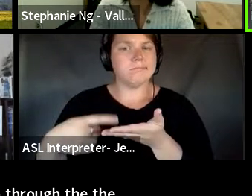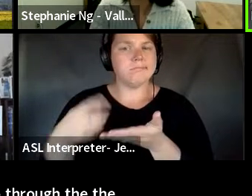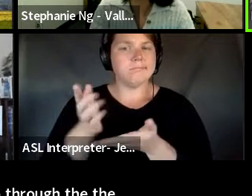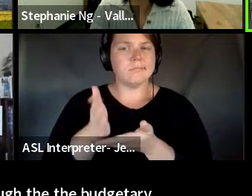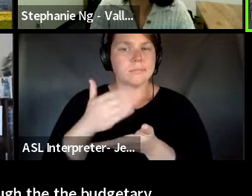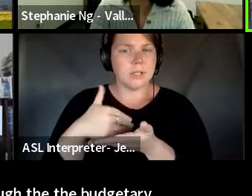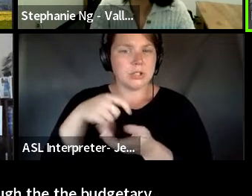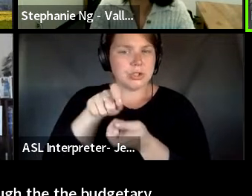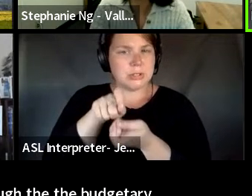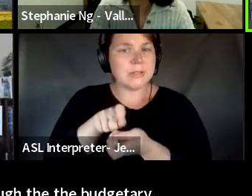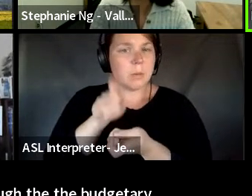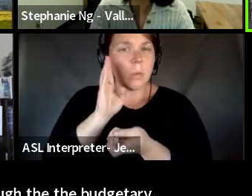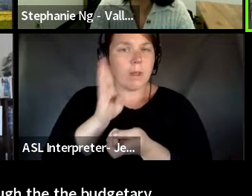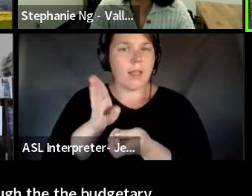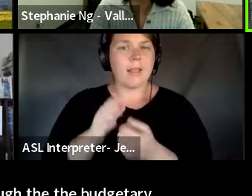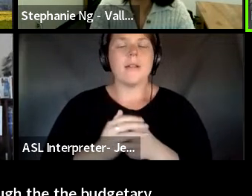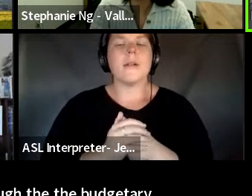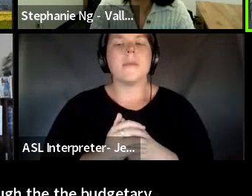that.